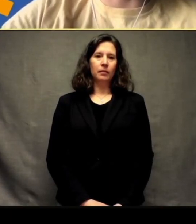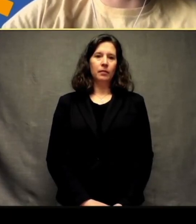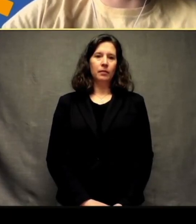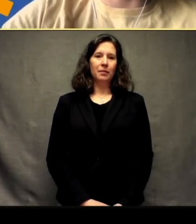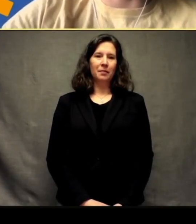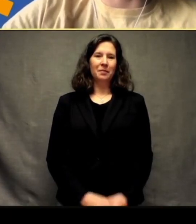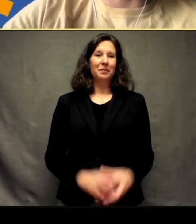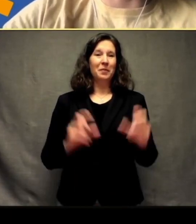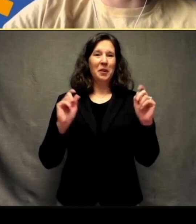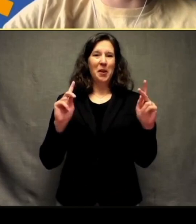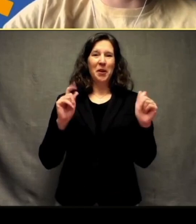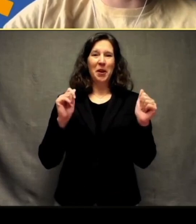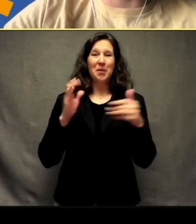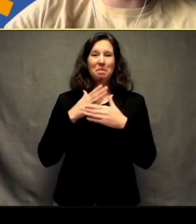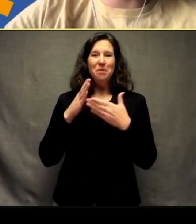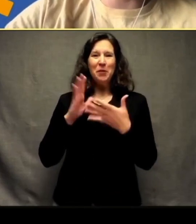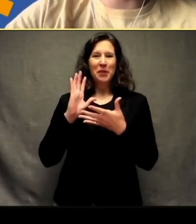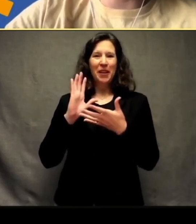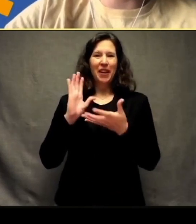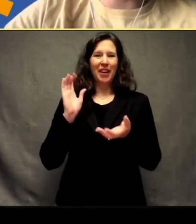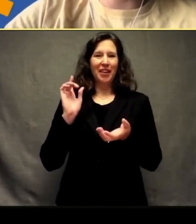Okay, Ricarose, you can turn the music down.